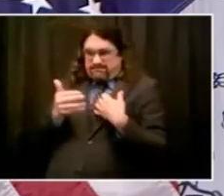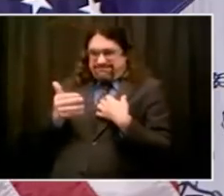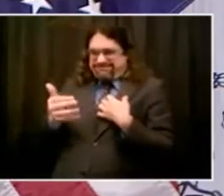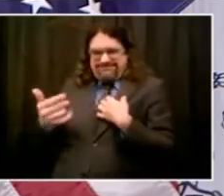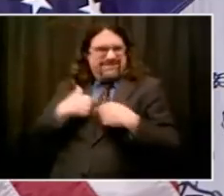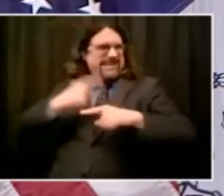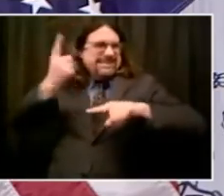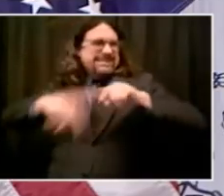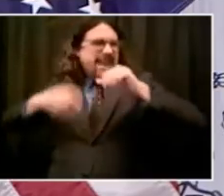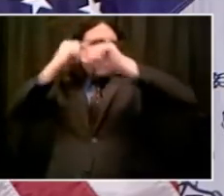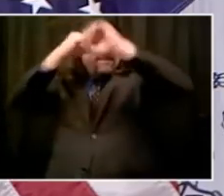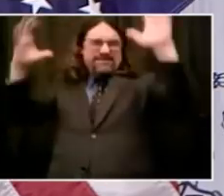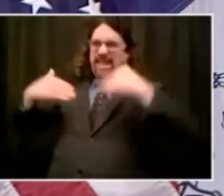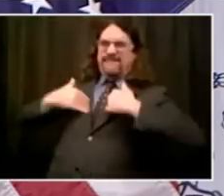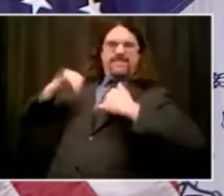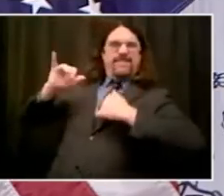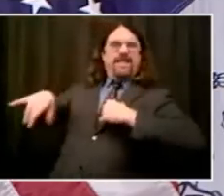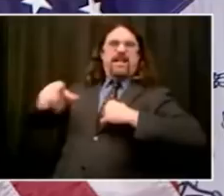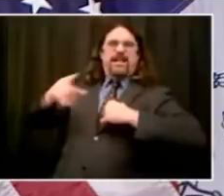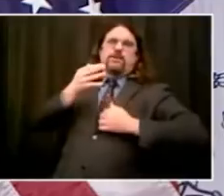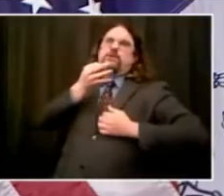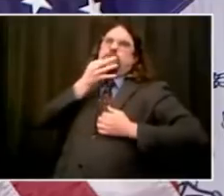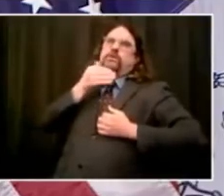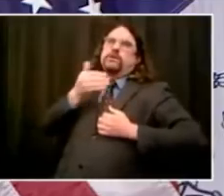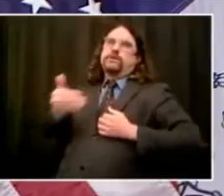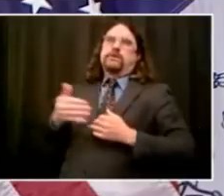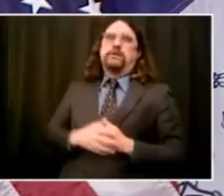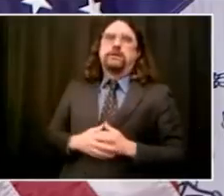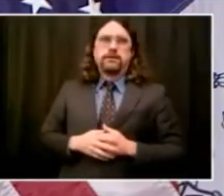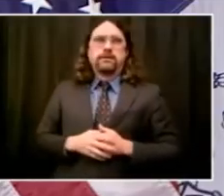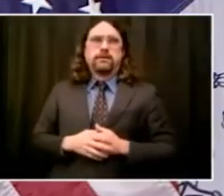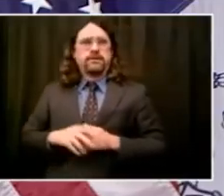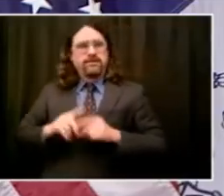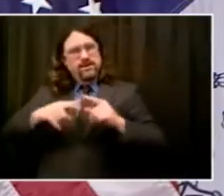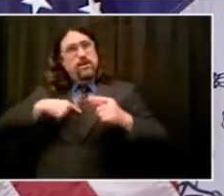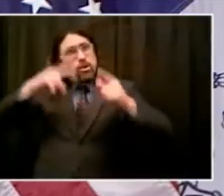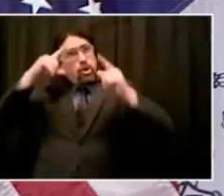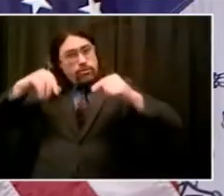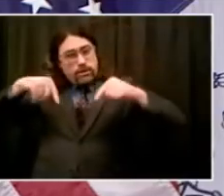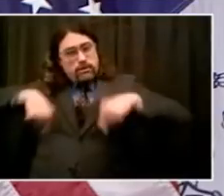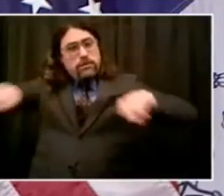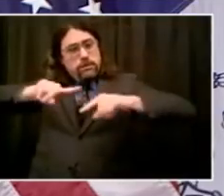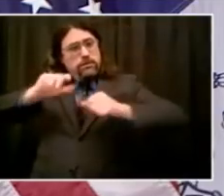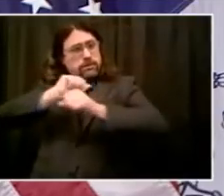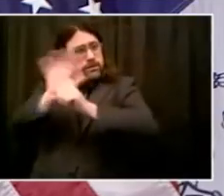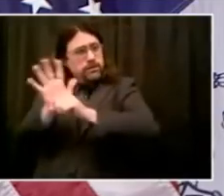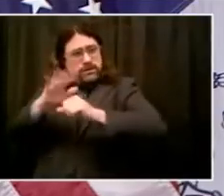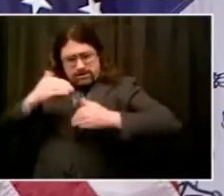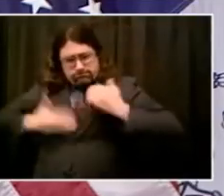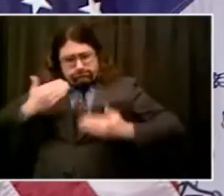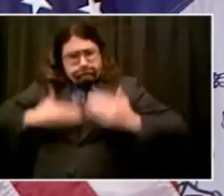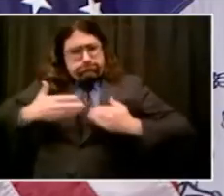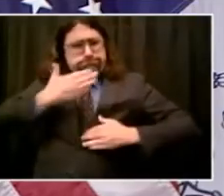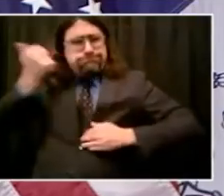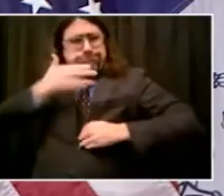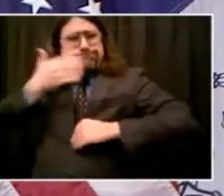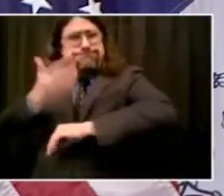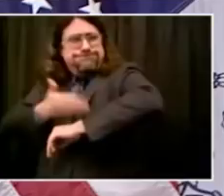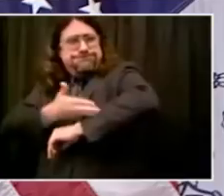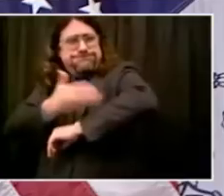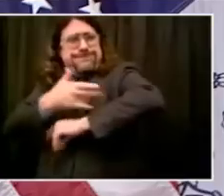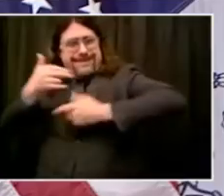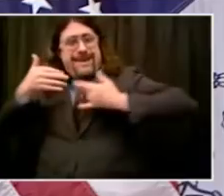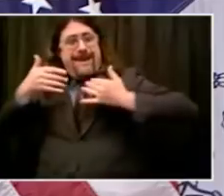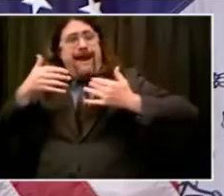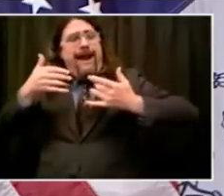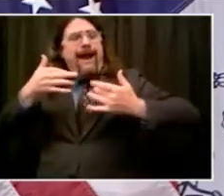the thing we're going to be most conservative about is large gatherings of people, because that's where you could have the most negative impact